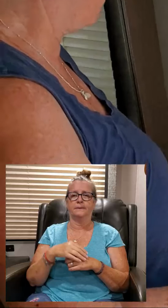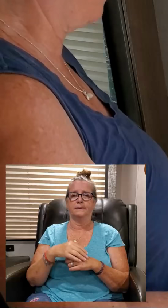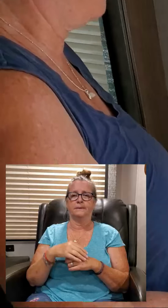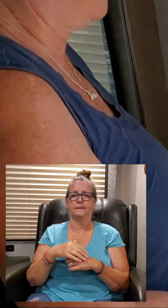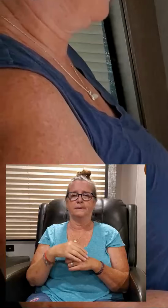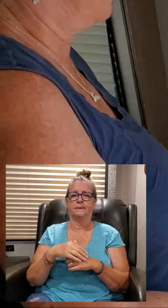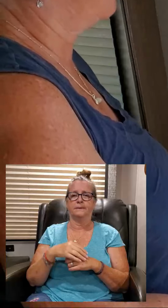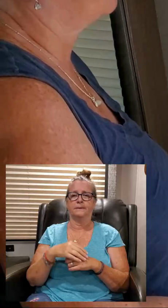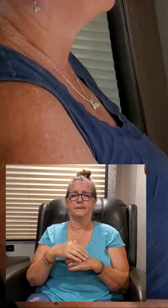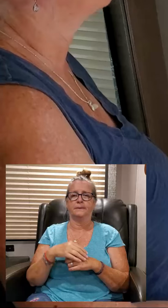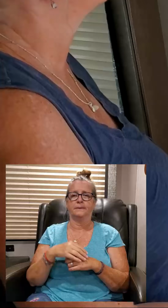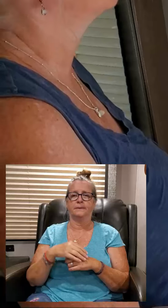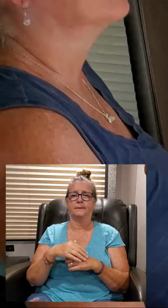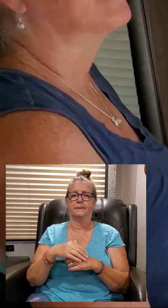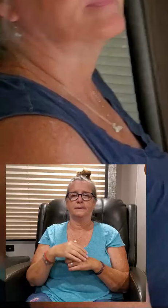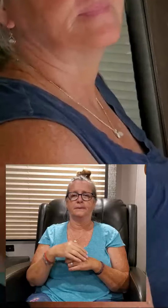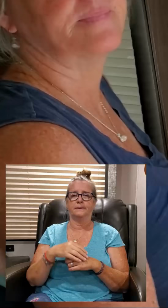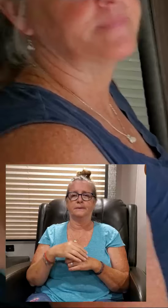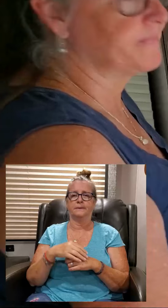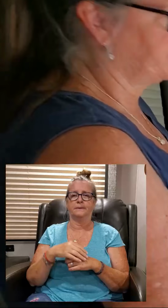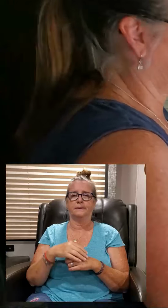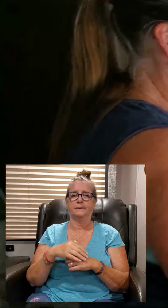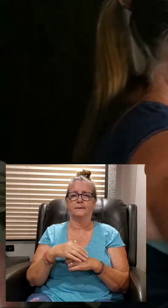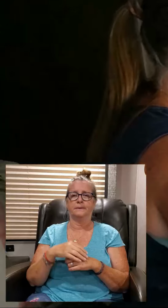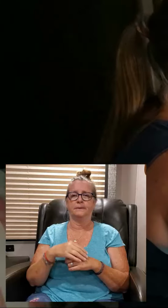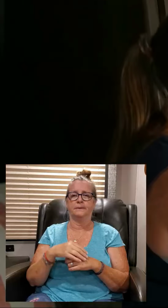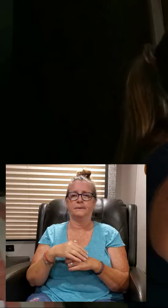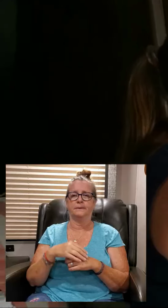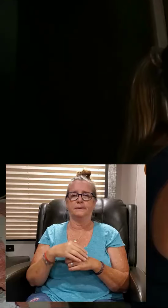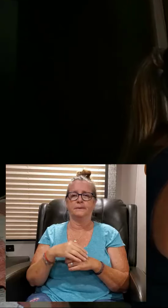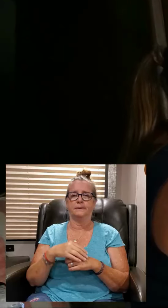you just drop the blinds, you drop the shade, and,